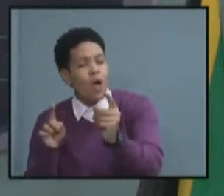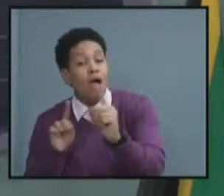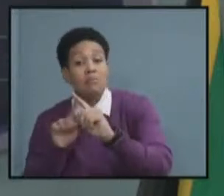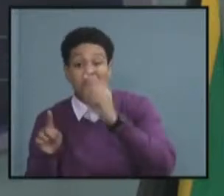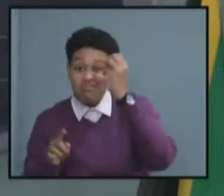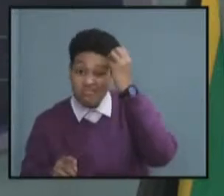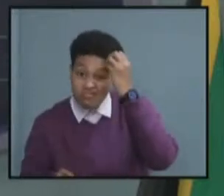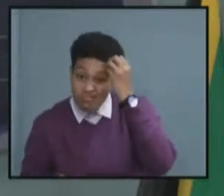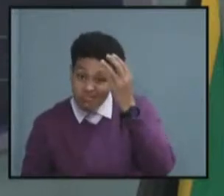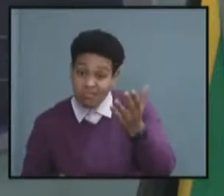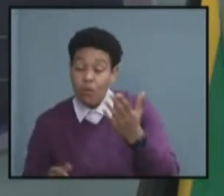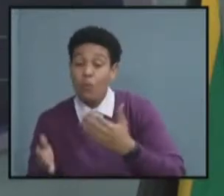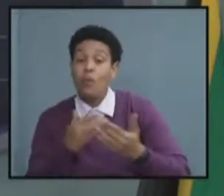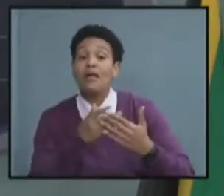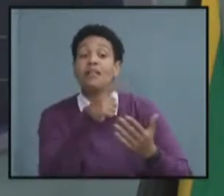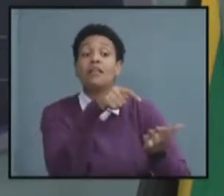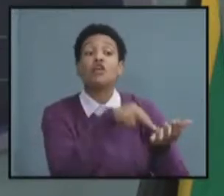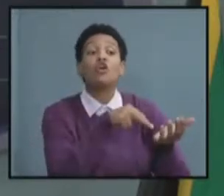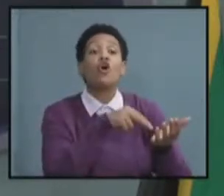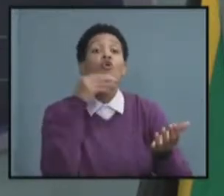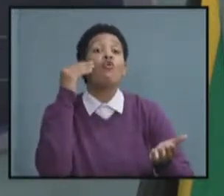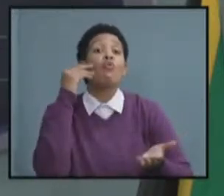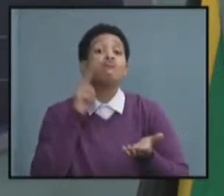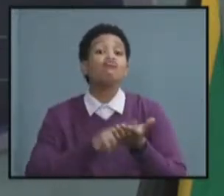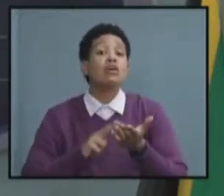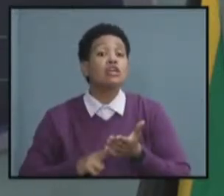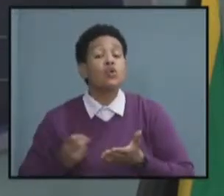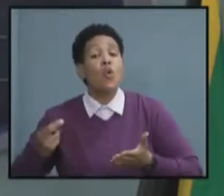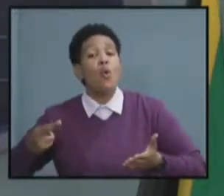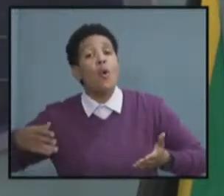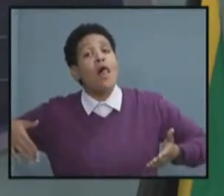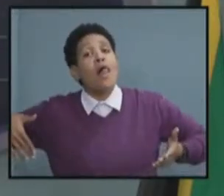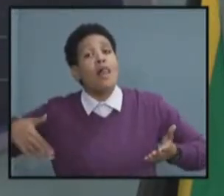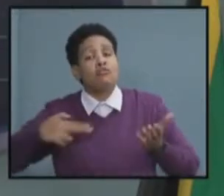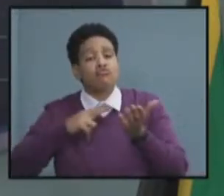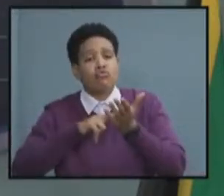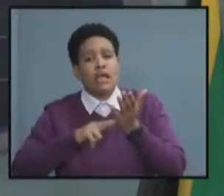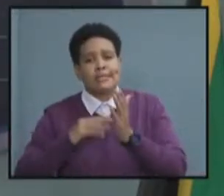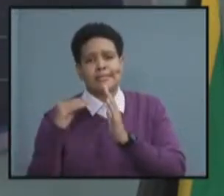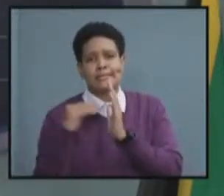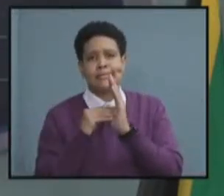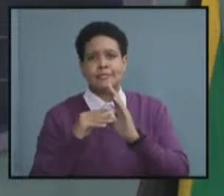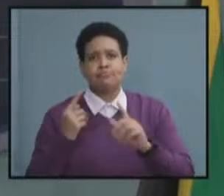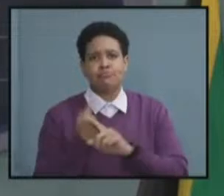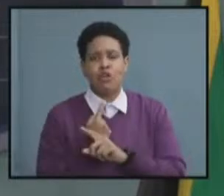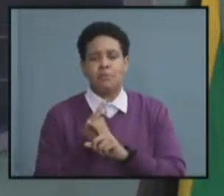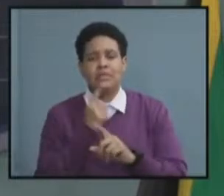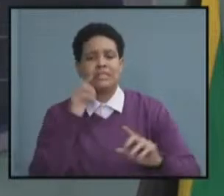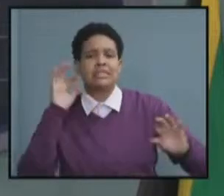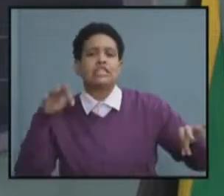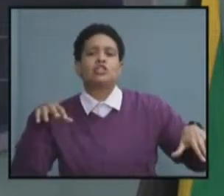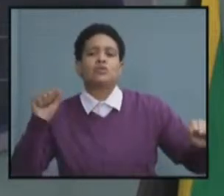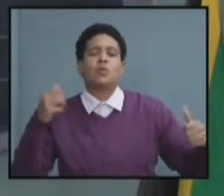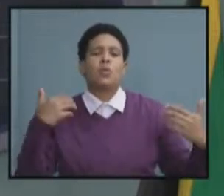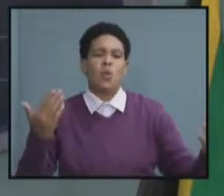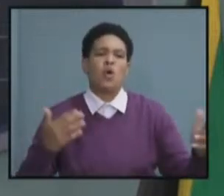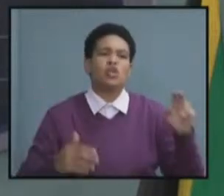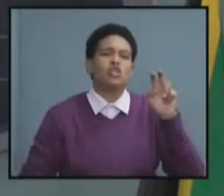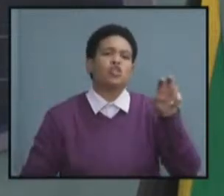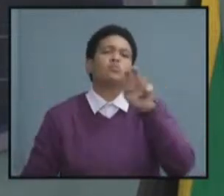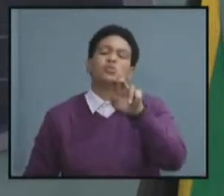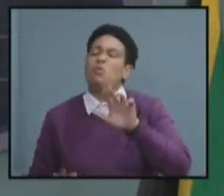say that whether these nursing homes are registered or unregistered, the decision has been to inspect